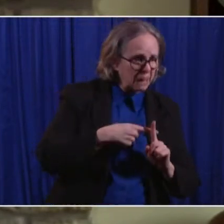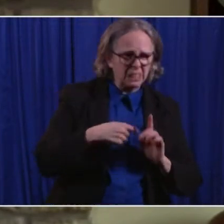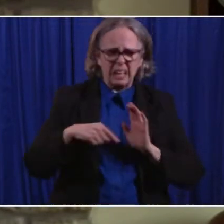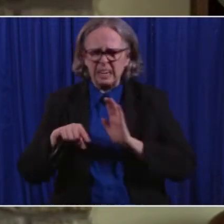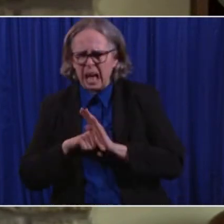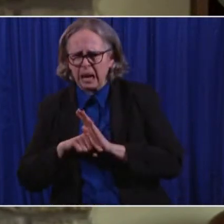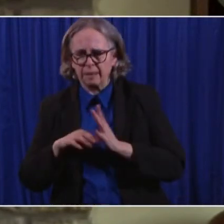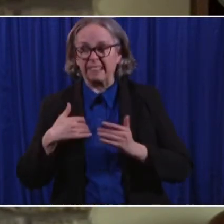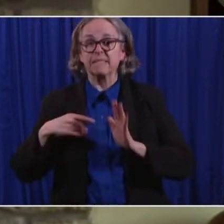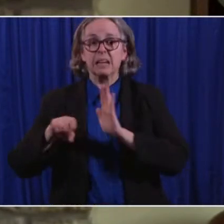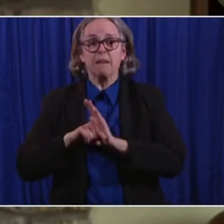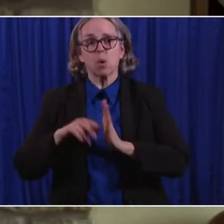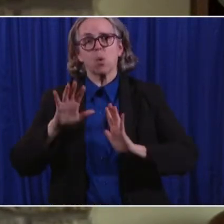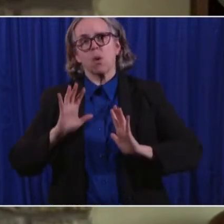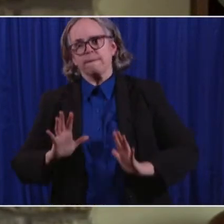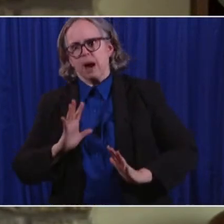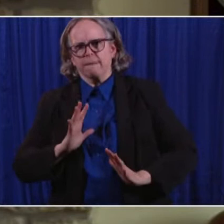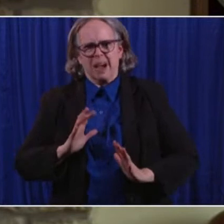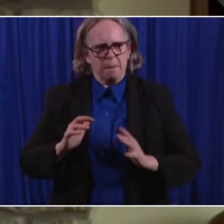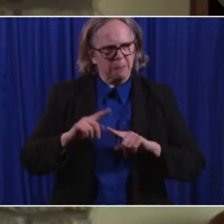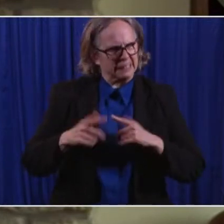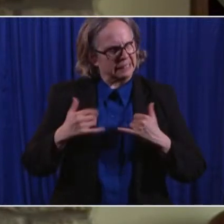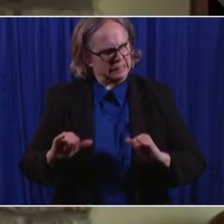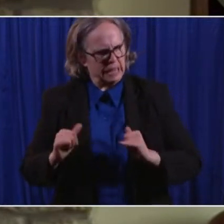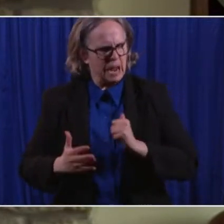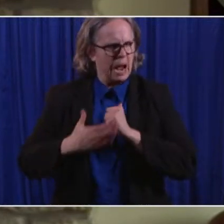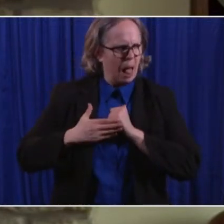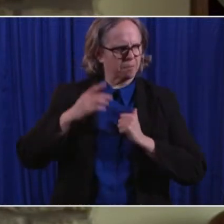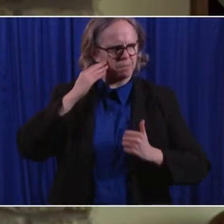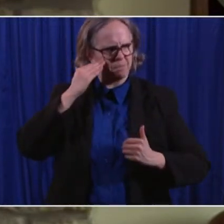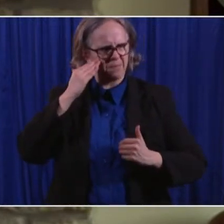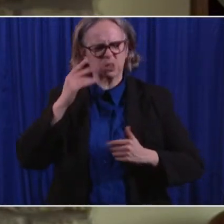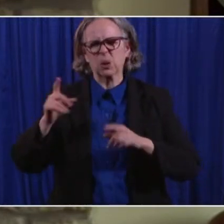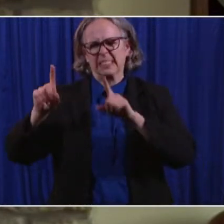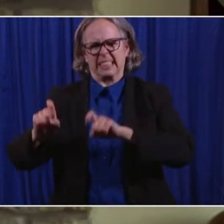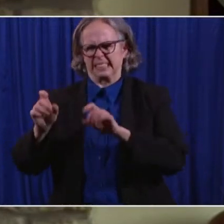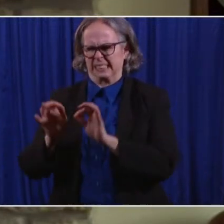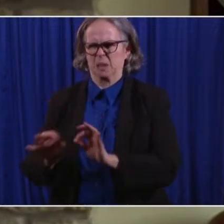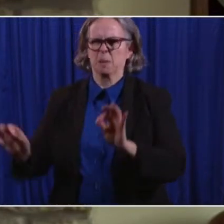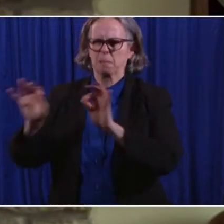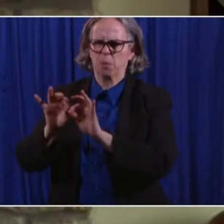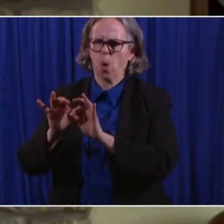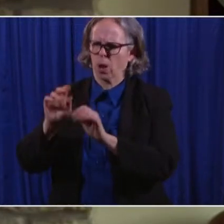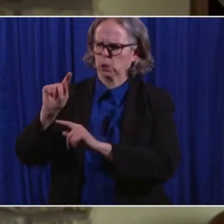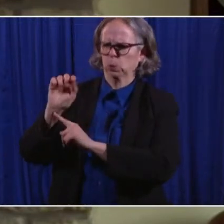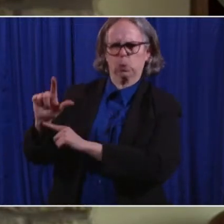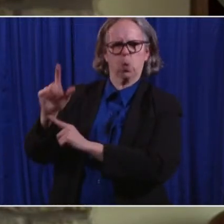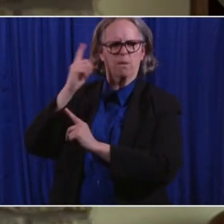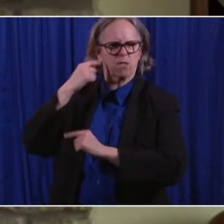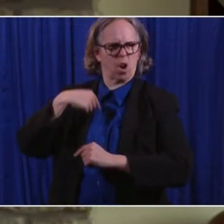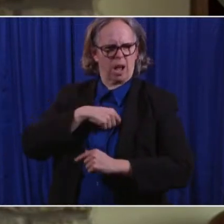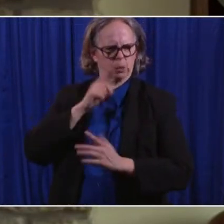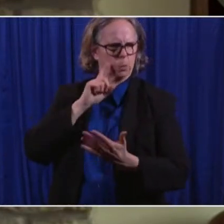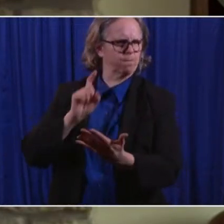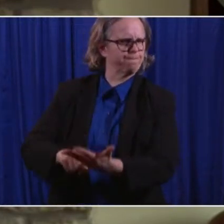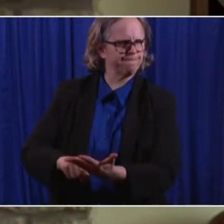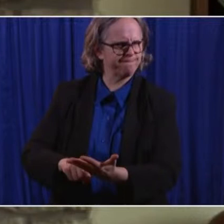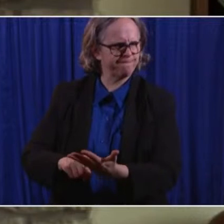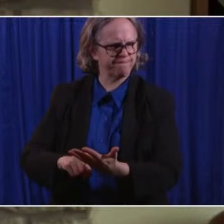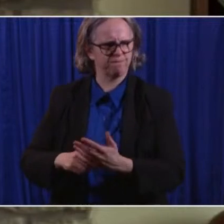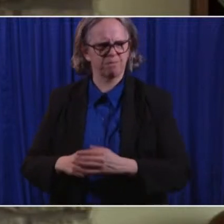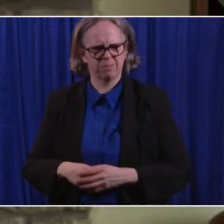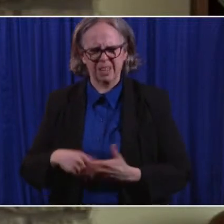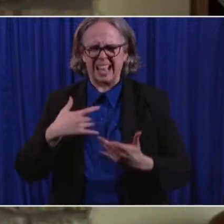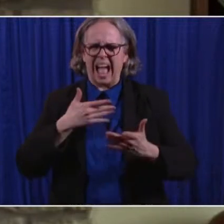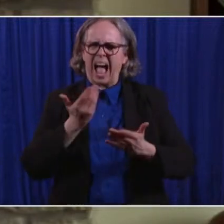Testing remains a critical tool for identifying the virus and slowing its spread. Our strategy continues to rely